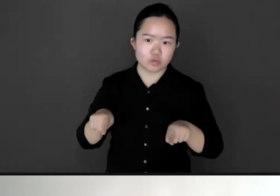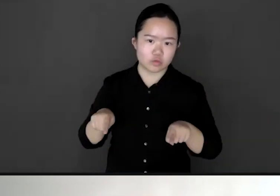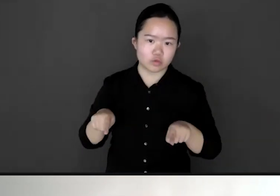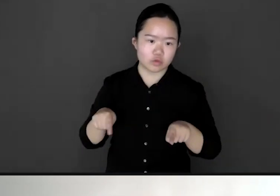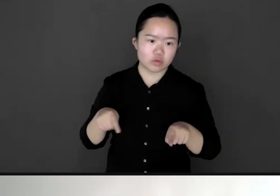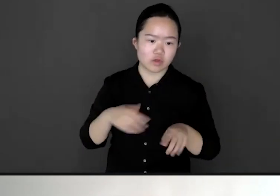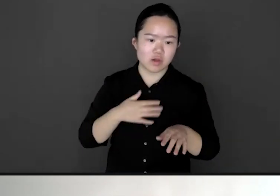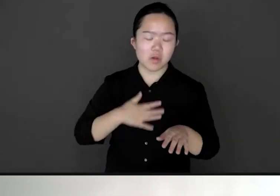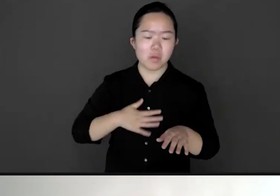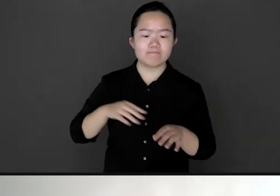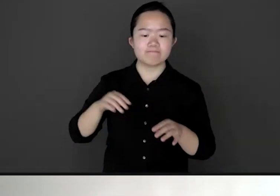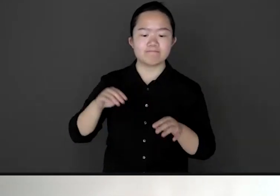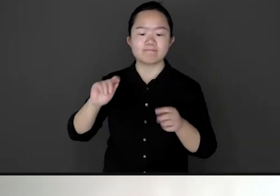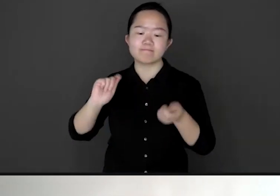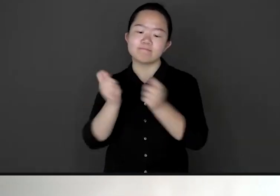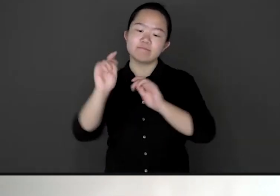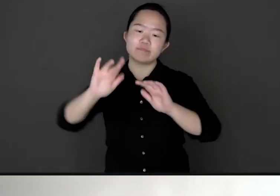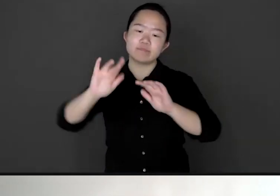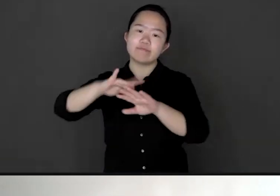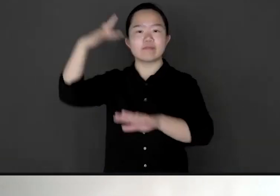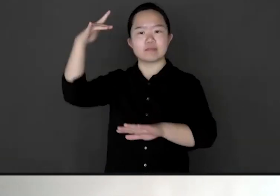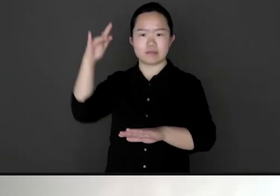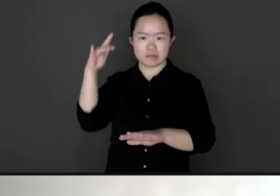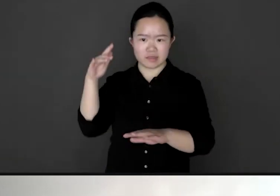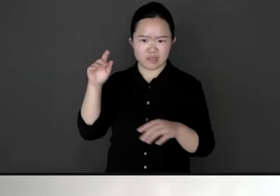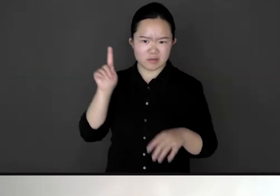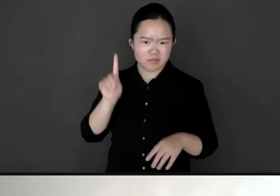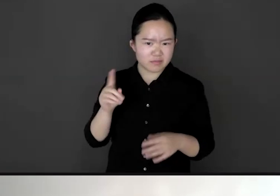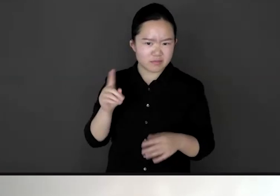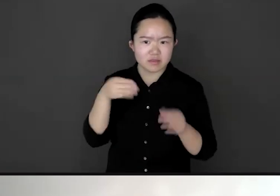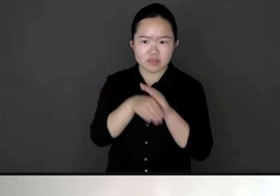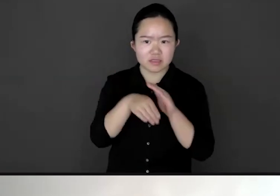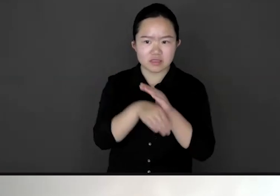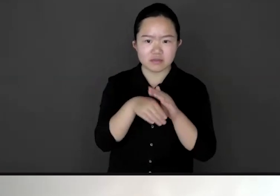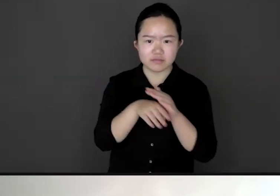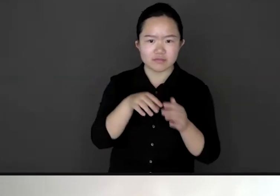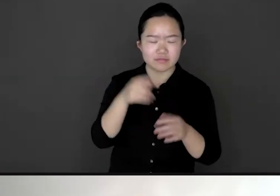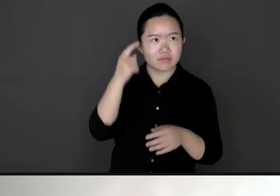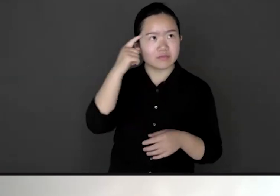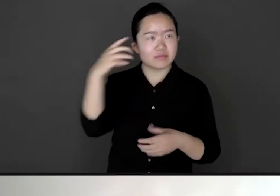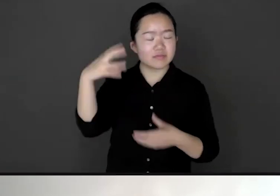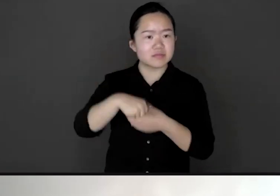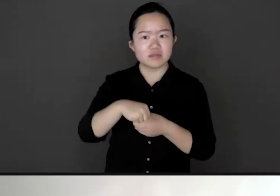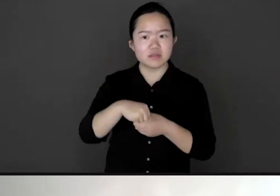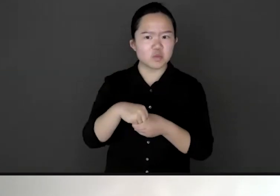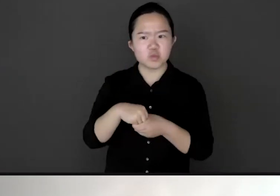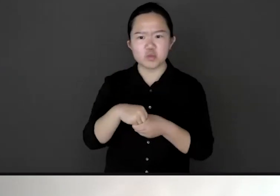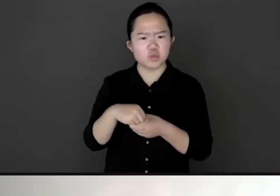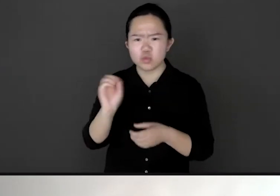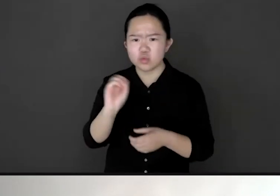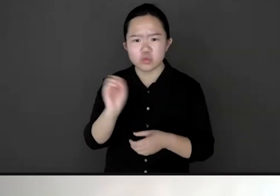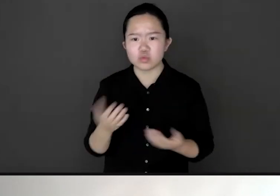thing is, when I started my journey, I never thought I wanted to do documents. I thought it was the most dirtiest work that